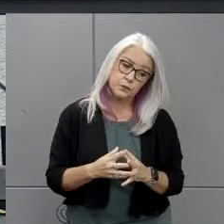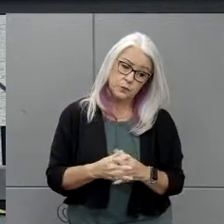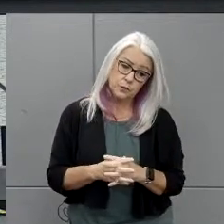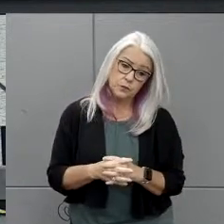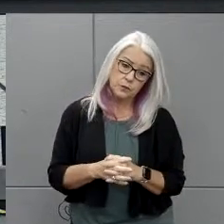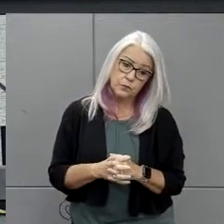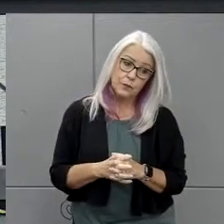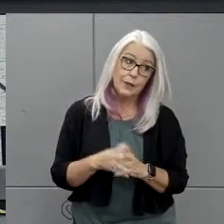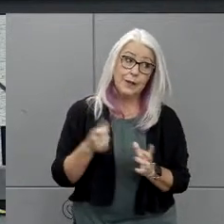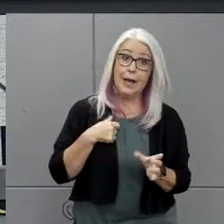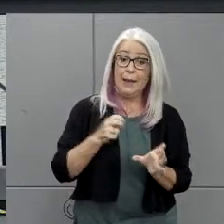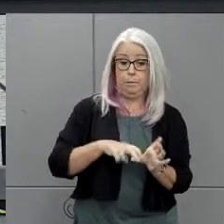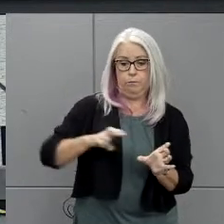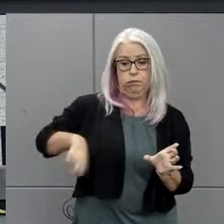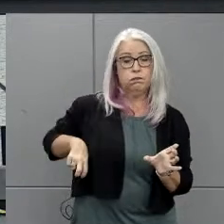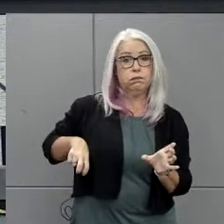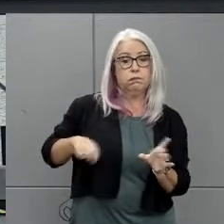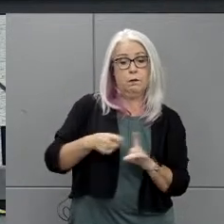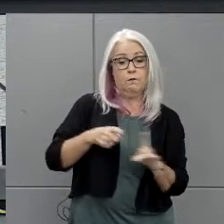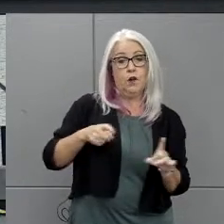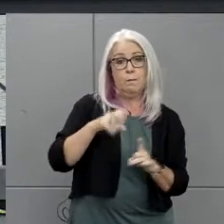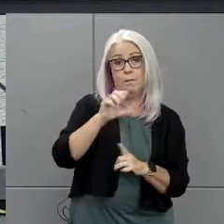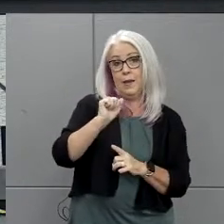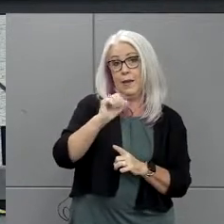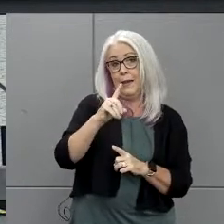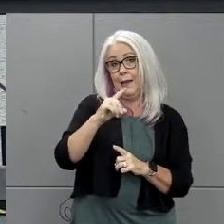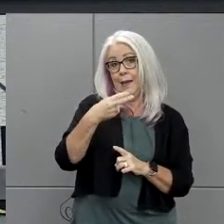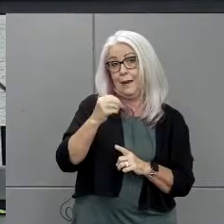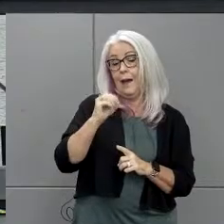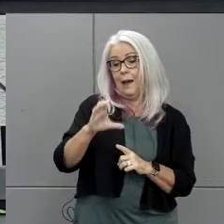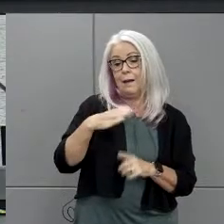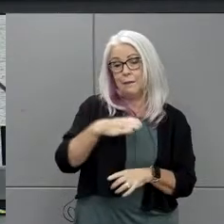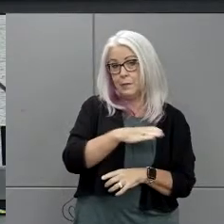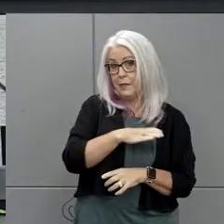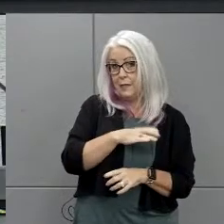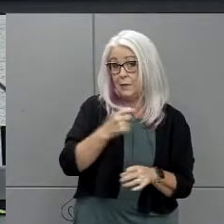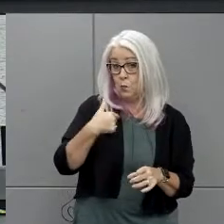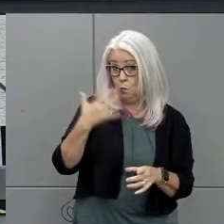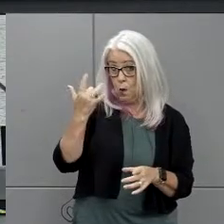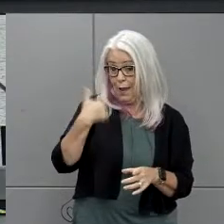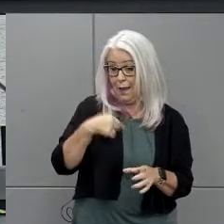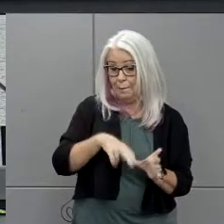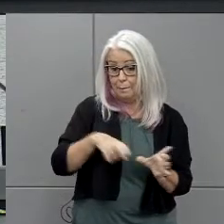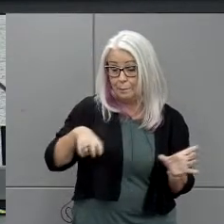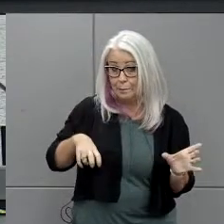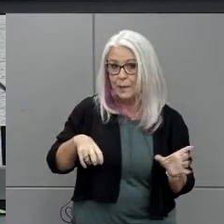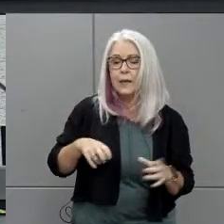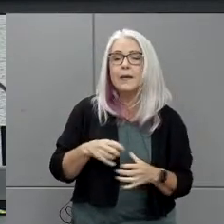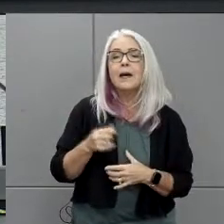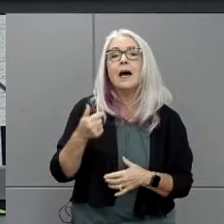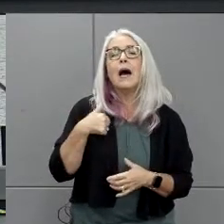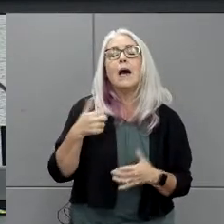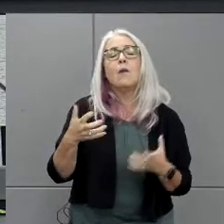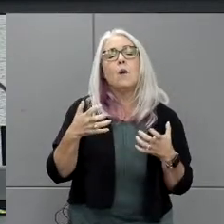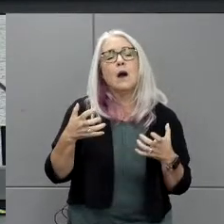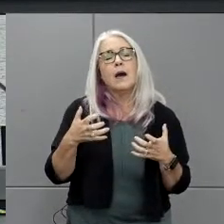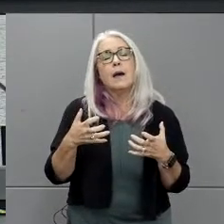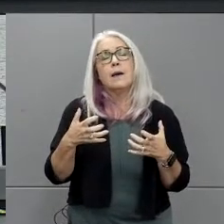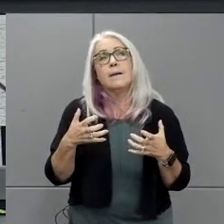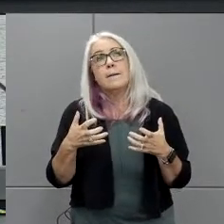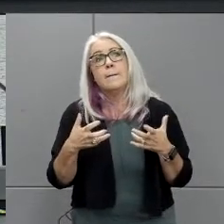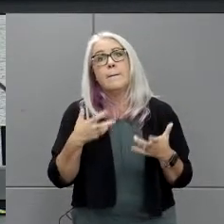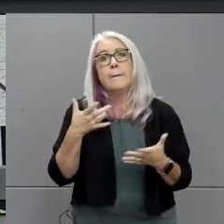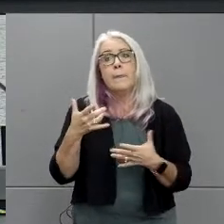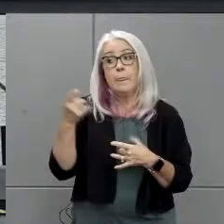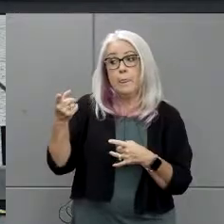that I resigned from the ad hoc committee was because I wanted to have